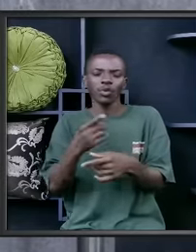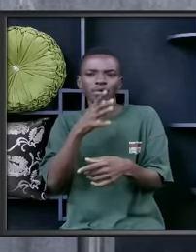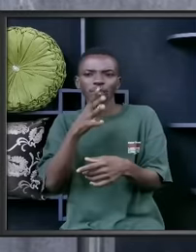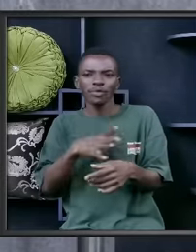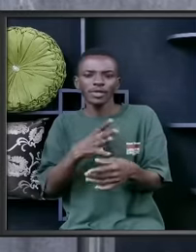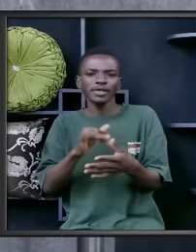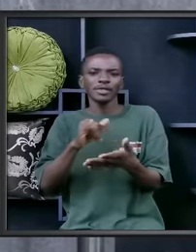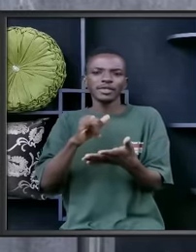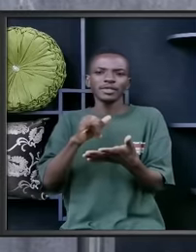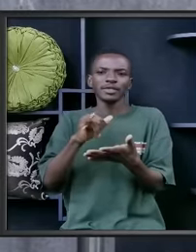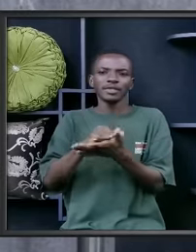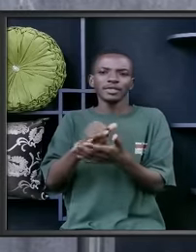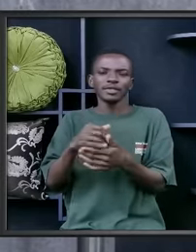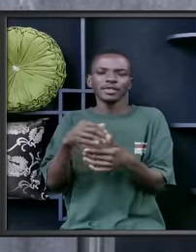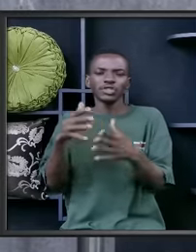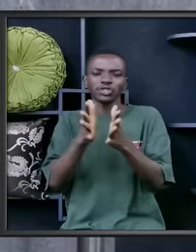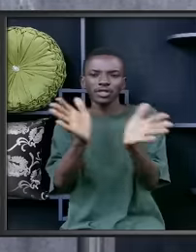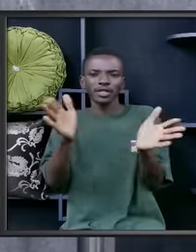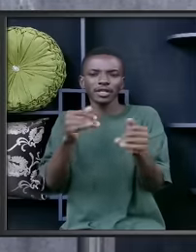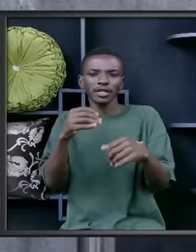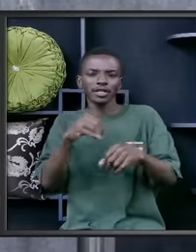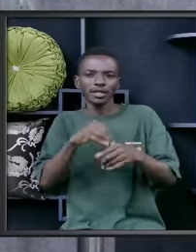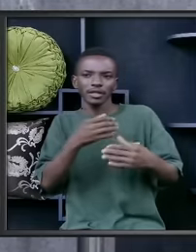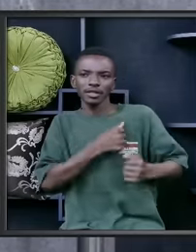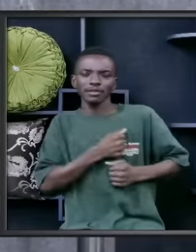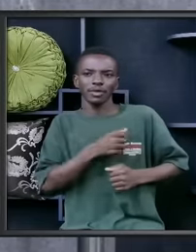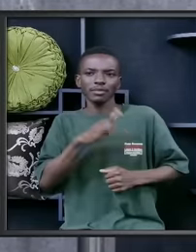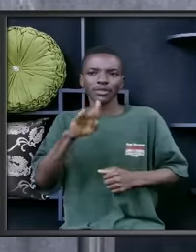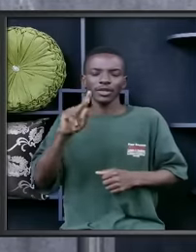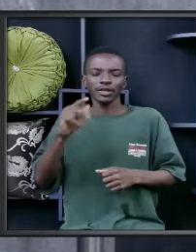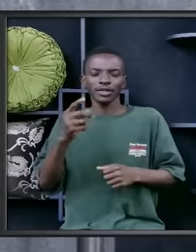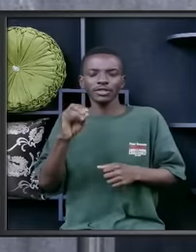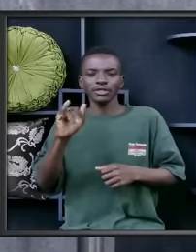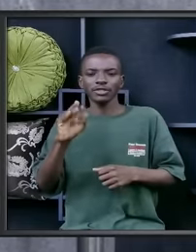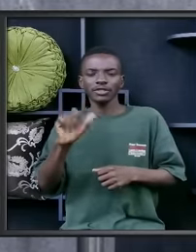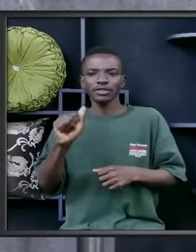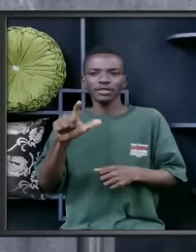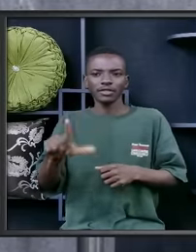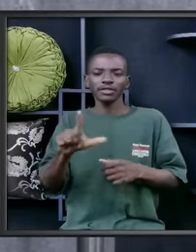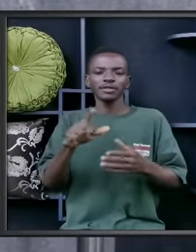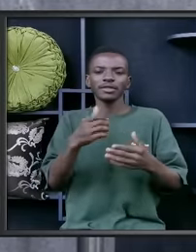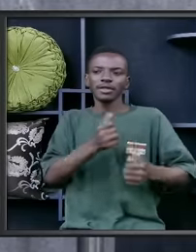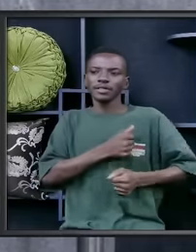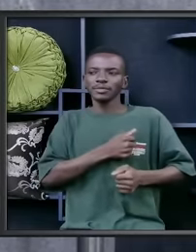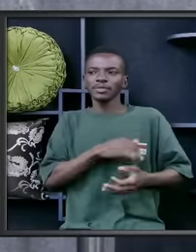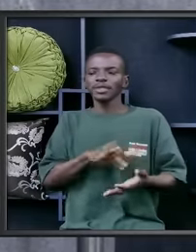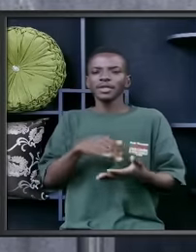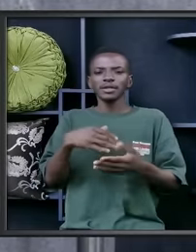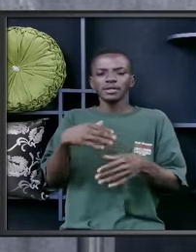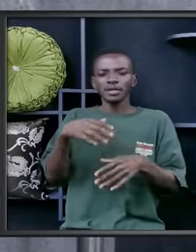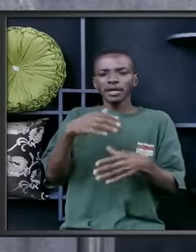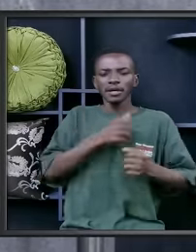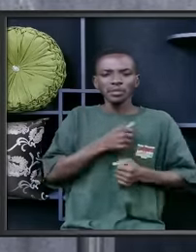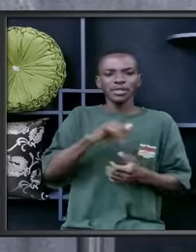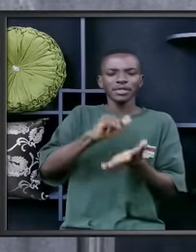husband, a brigadier for army, brigadier general, where in daughter, they for the same school, where live close to us. Say, madam, my army, the